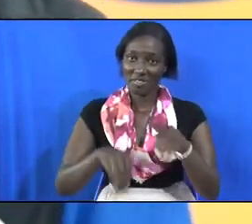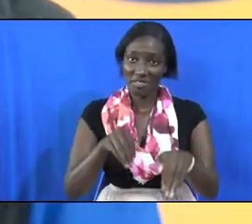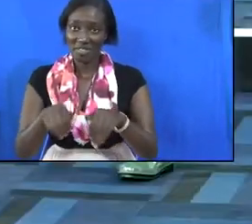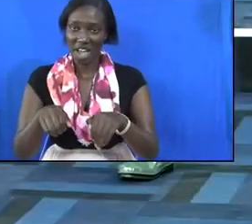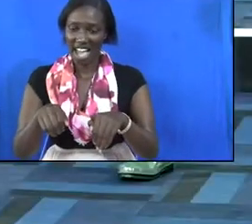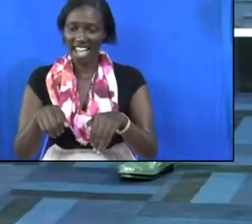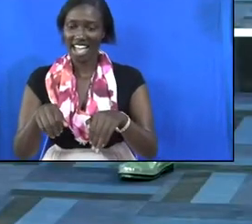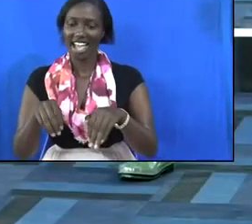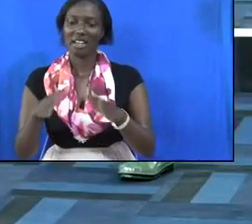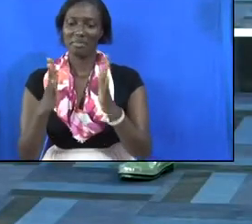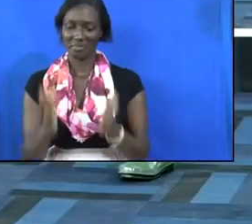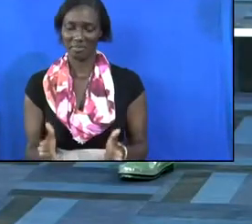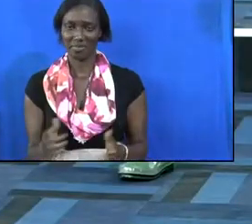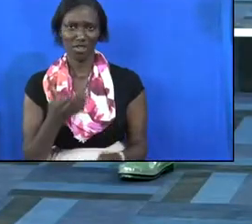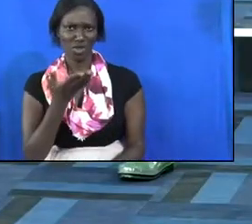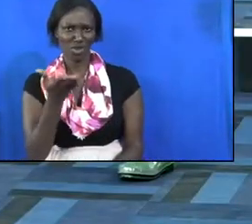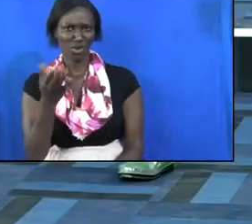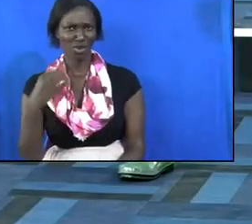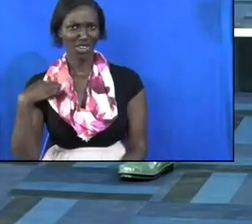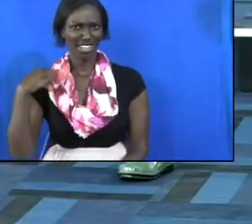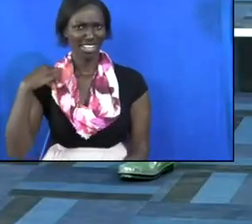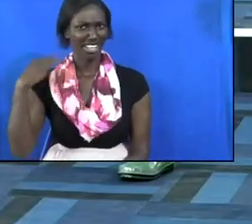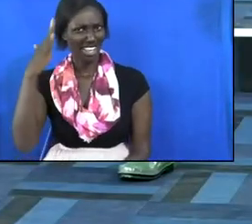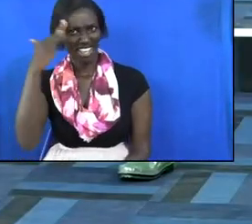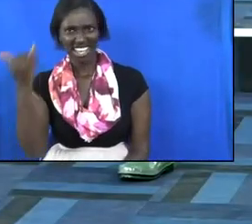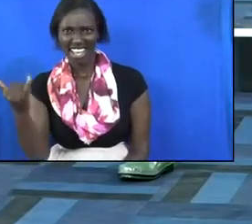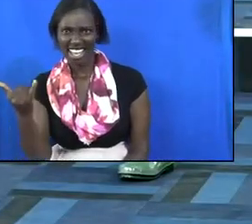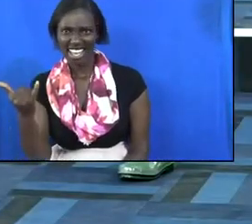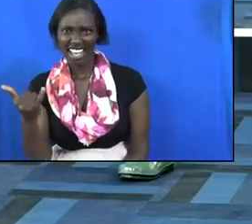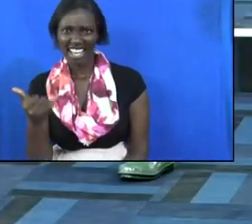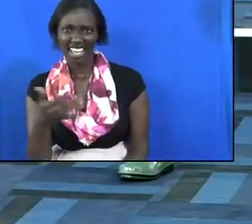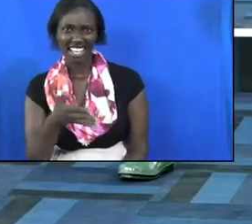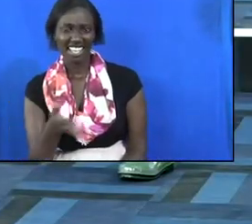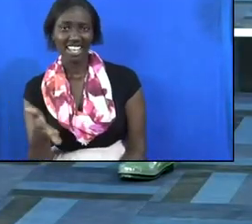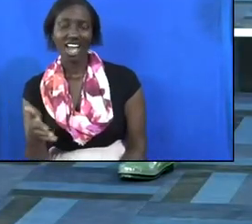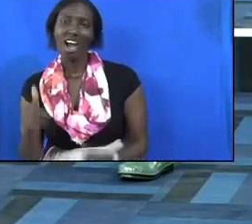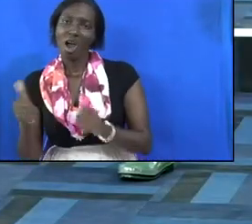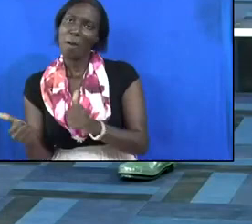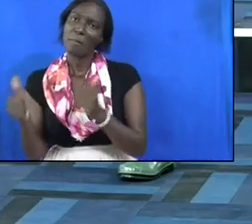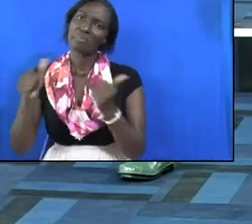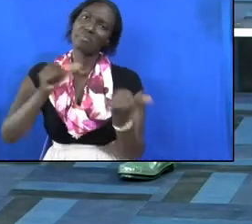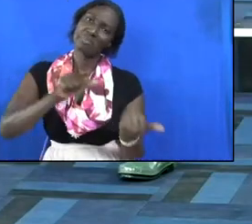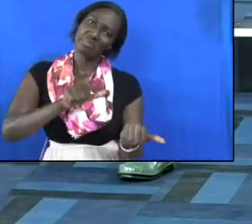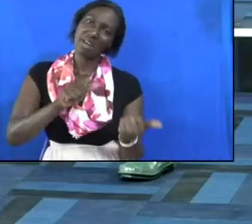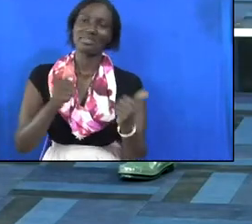are you dressed like that? Because today we have a lesson about baptism.